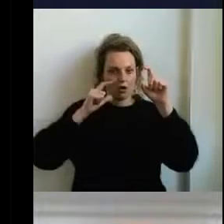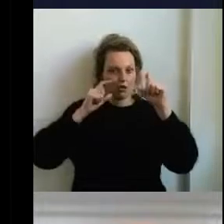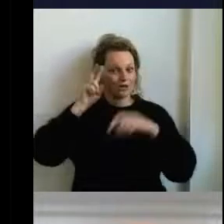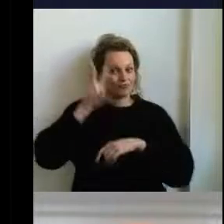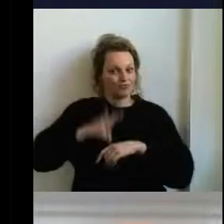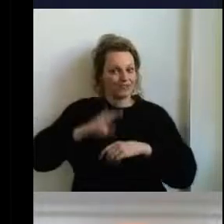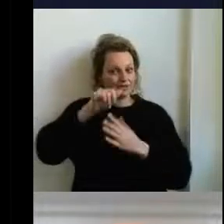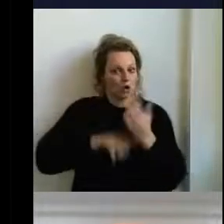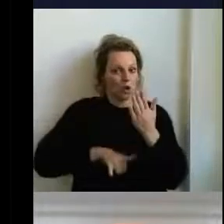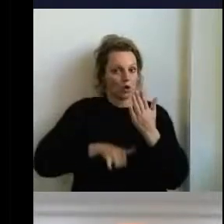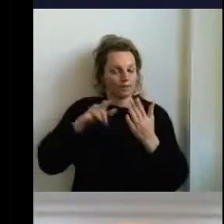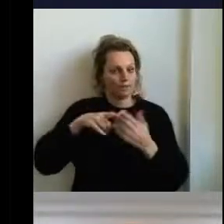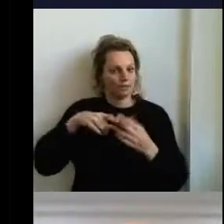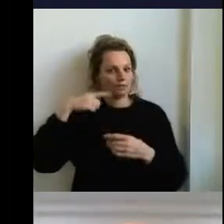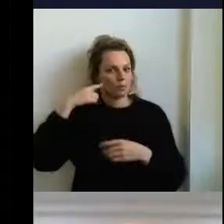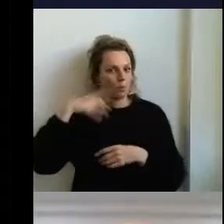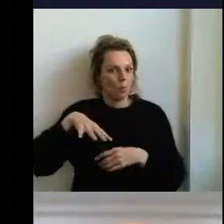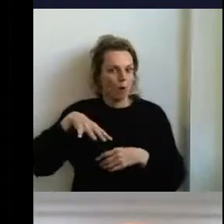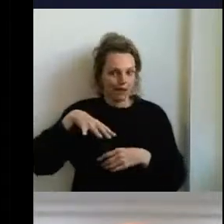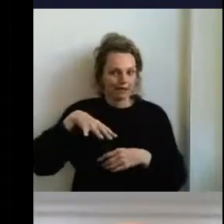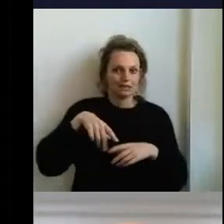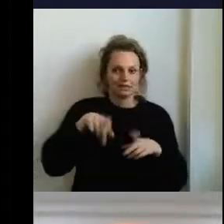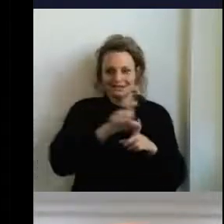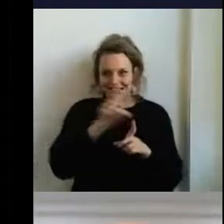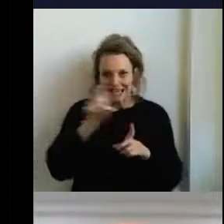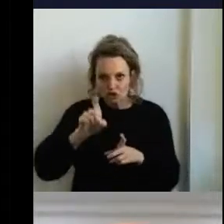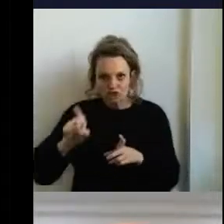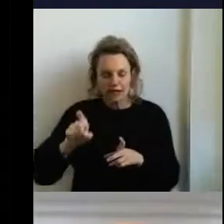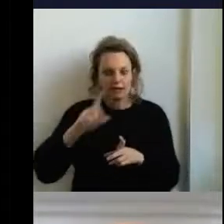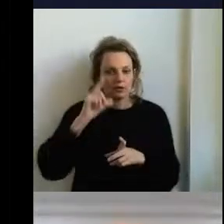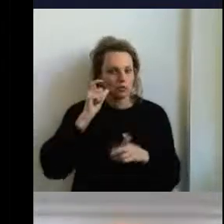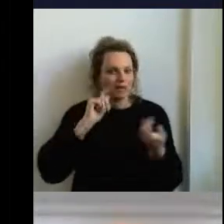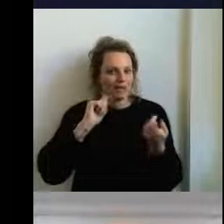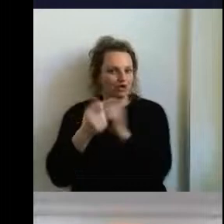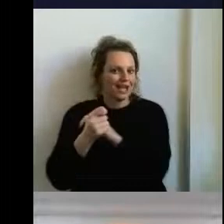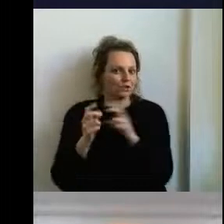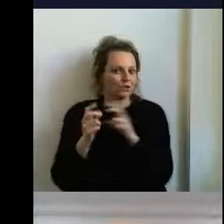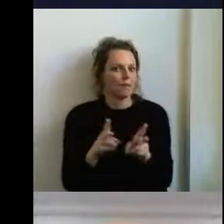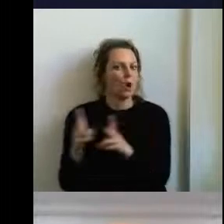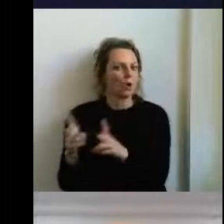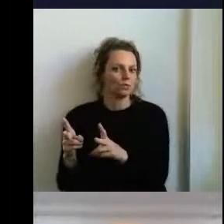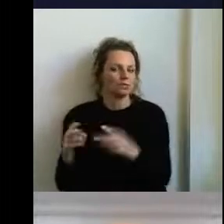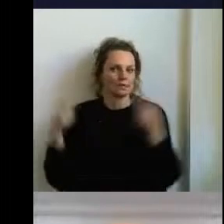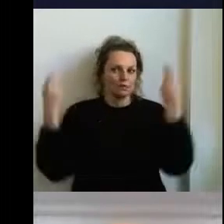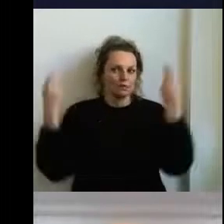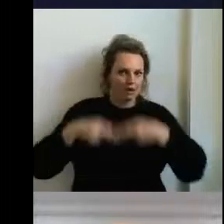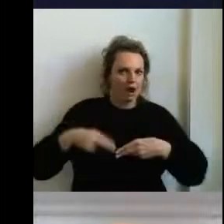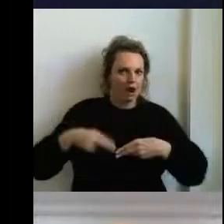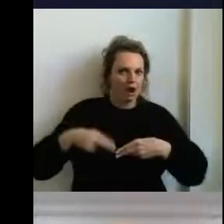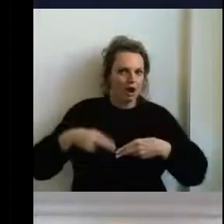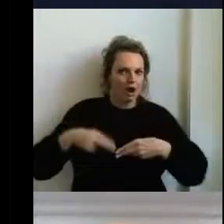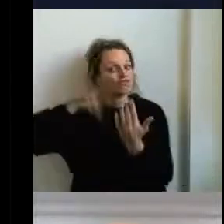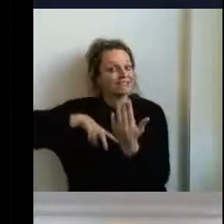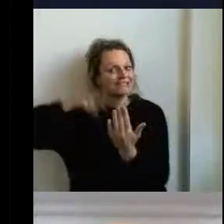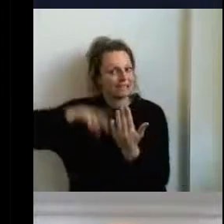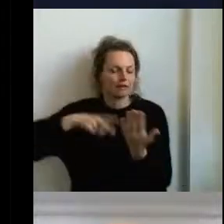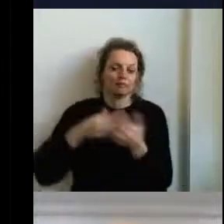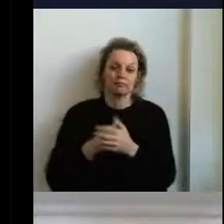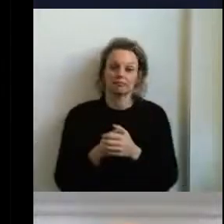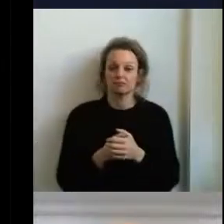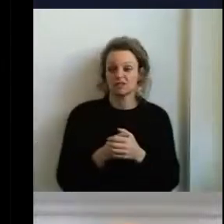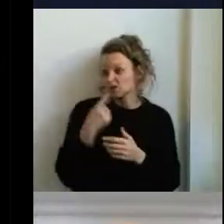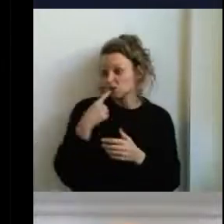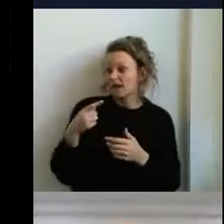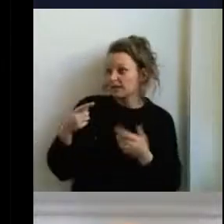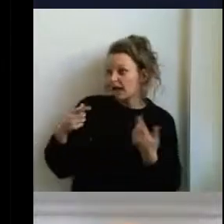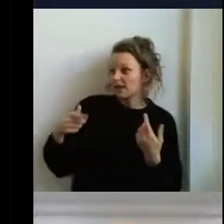stationery, and you just switch modes to push that into a dark mode for reading. So I'd say there's a mainstream movement happening in terms of expecting